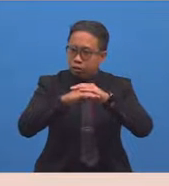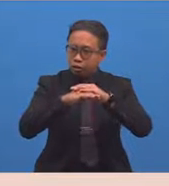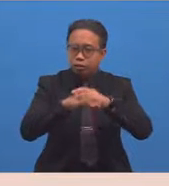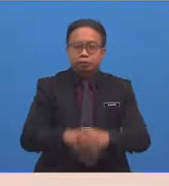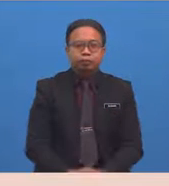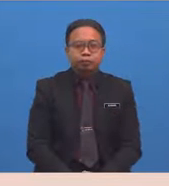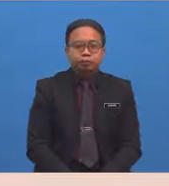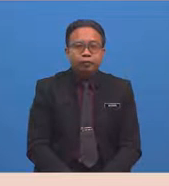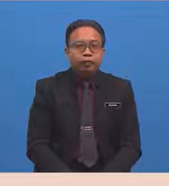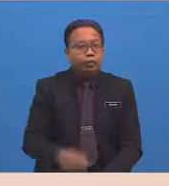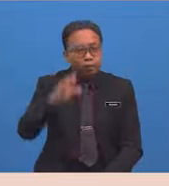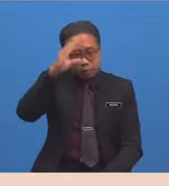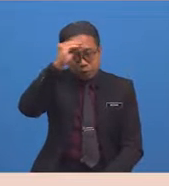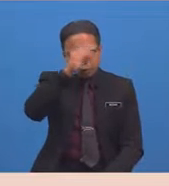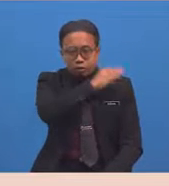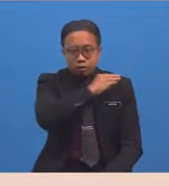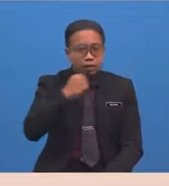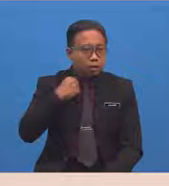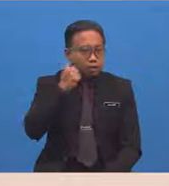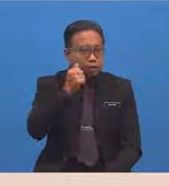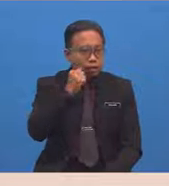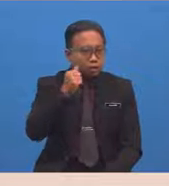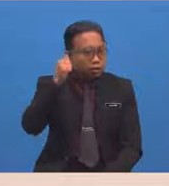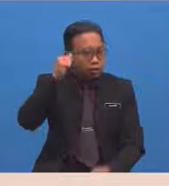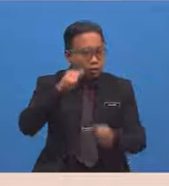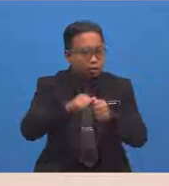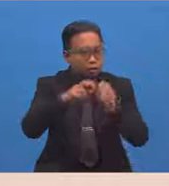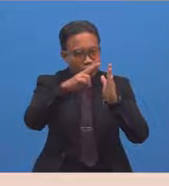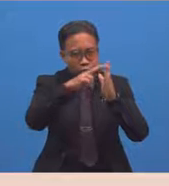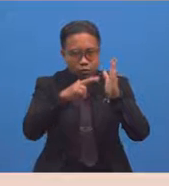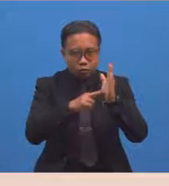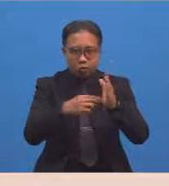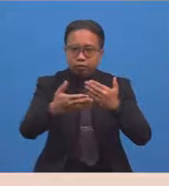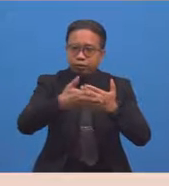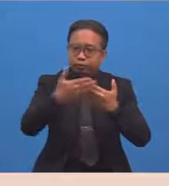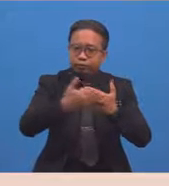So, boys and girls, remember this very simple rule.